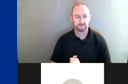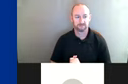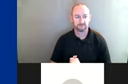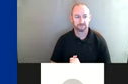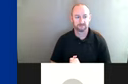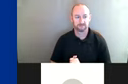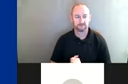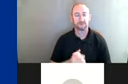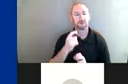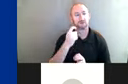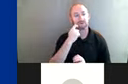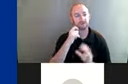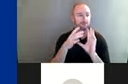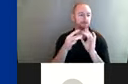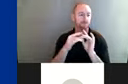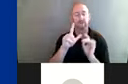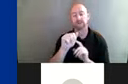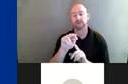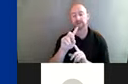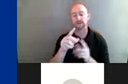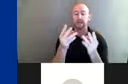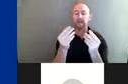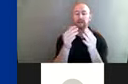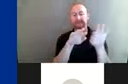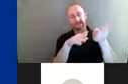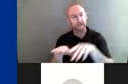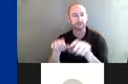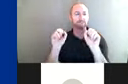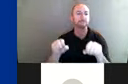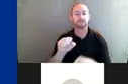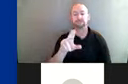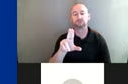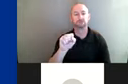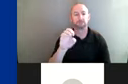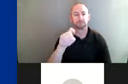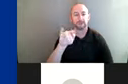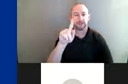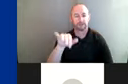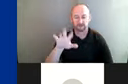So I mentioned landslide susceptibility. It's probably a good idea to define what that really means.